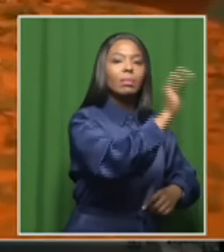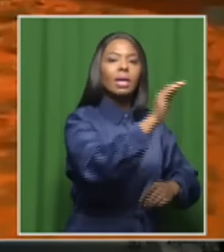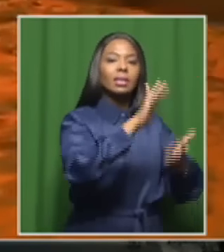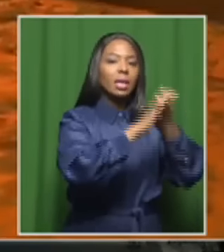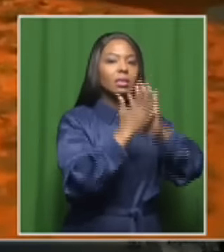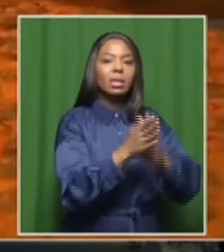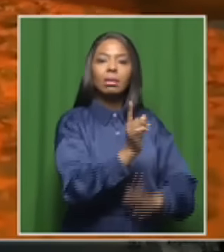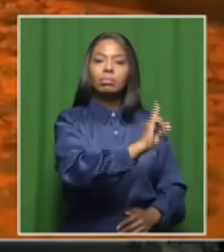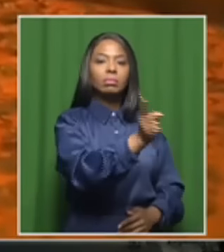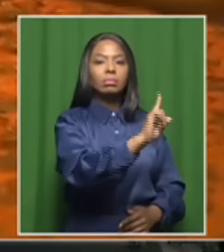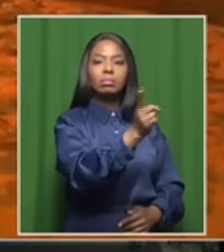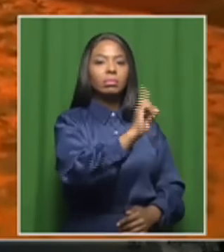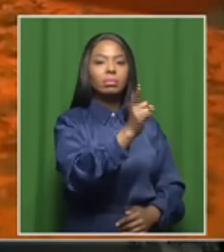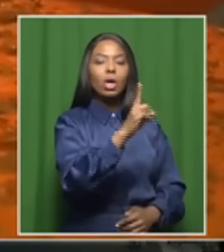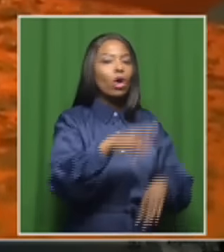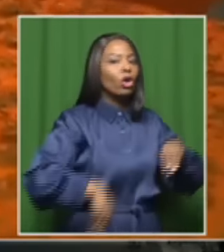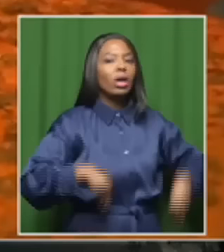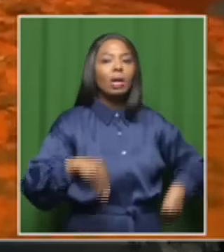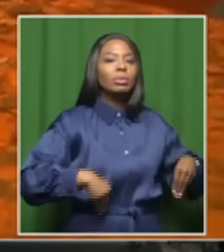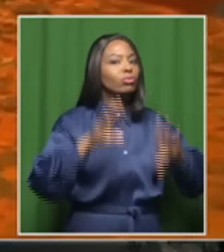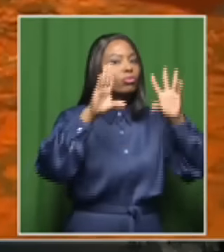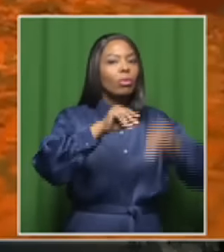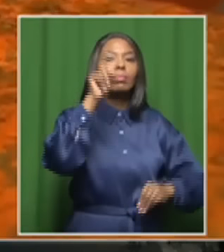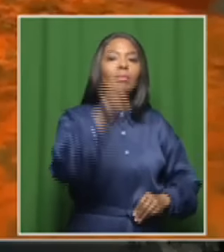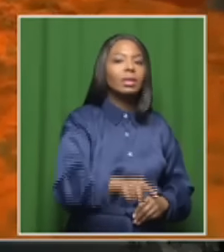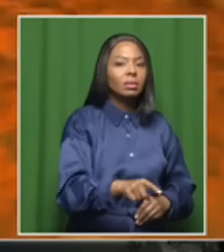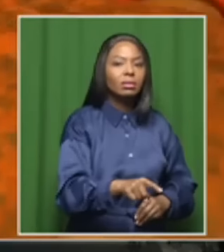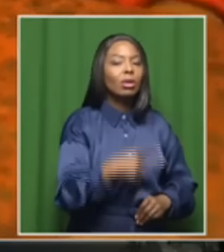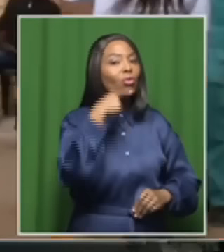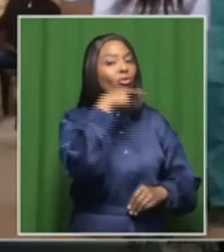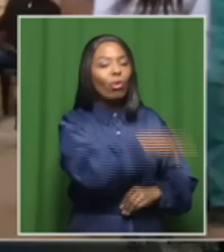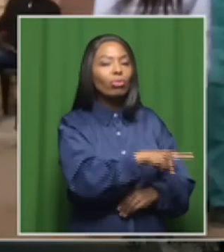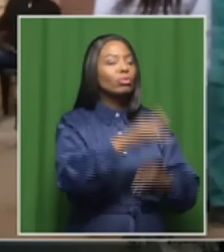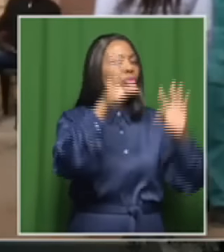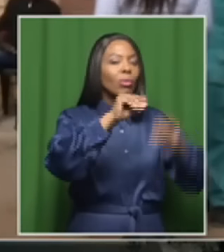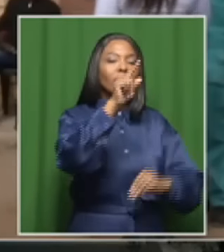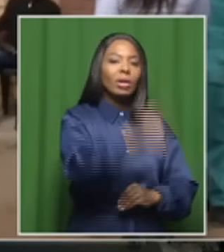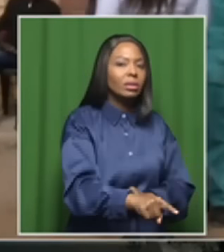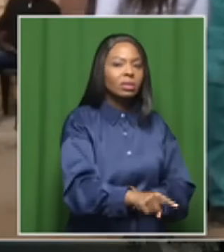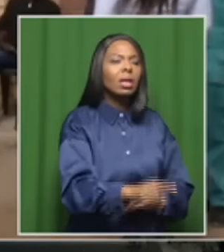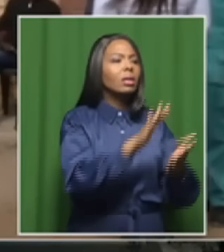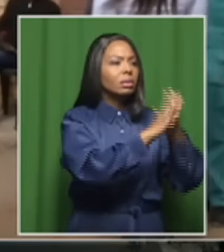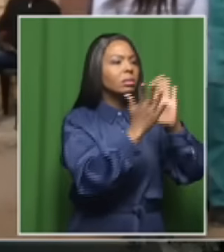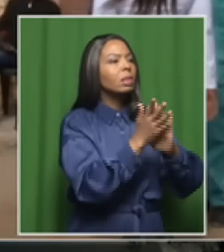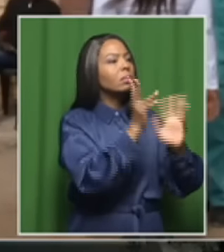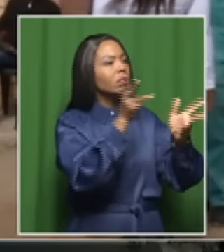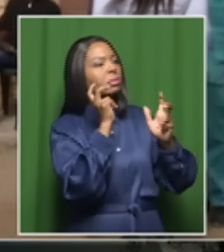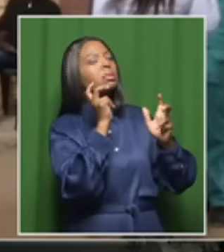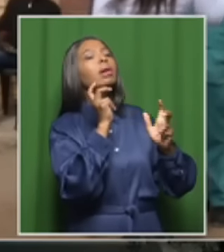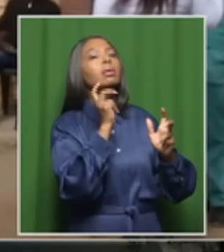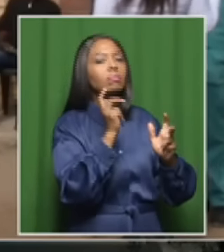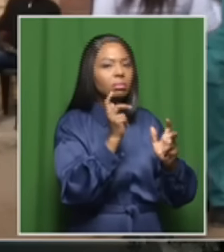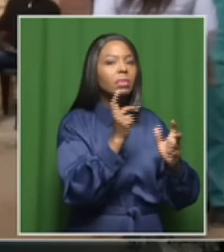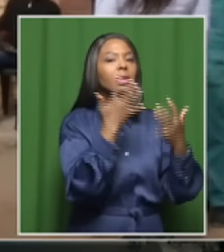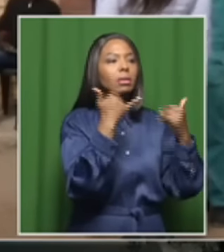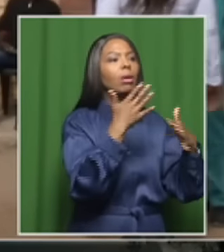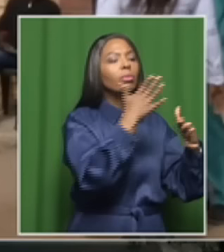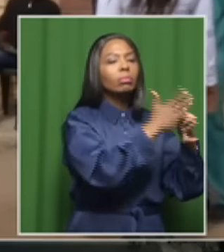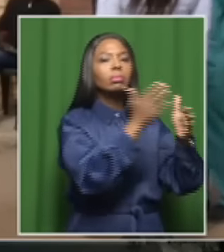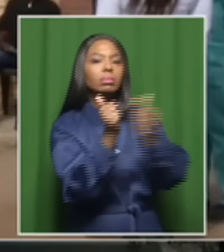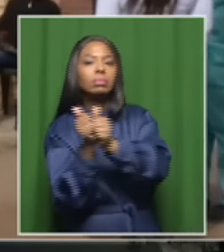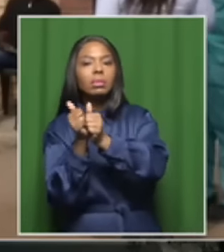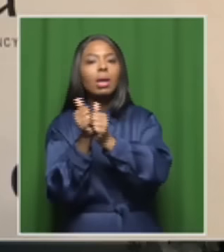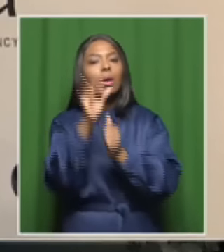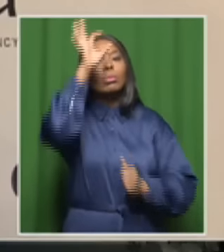corruption has to end, this fraud has to end, and SASSA has. Working with the law enforcement